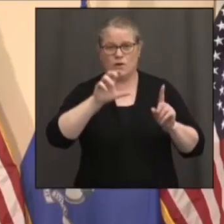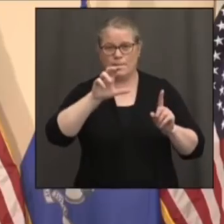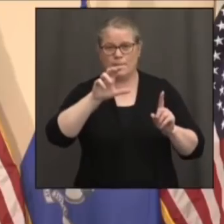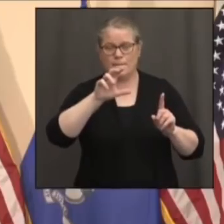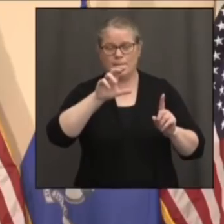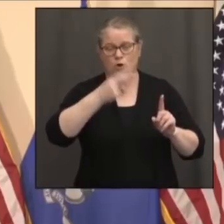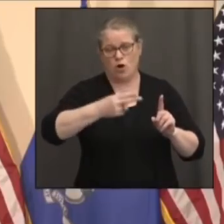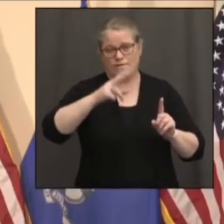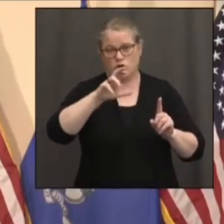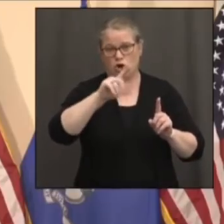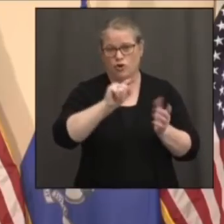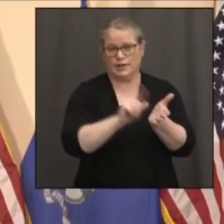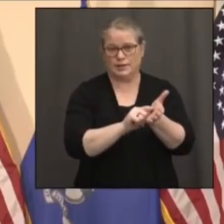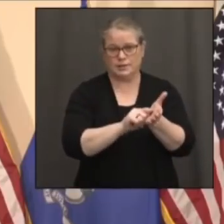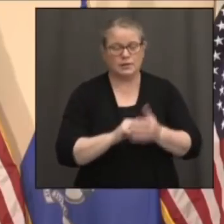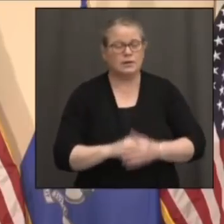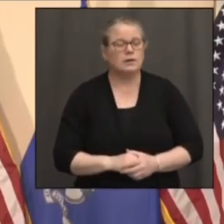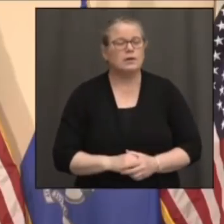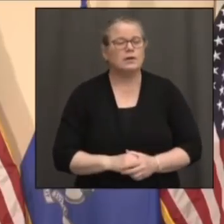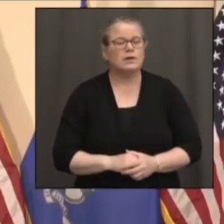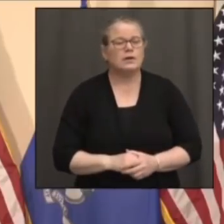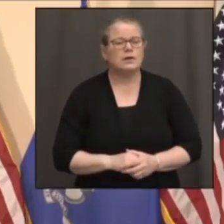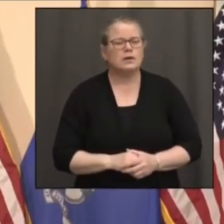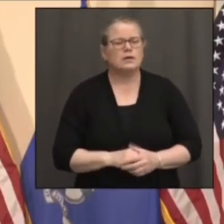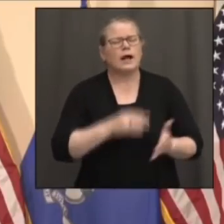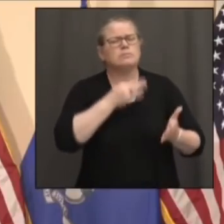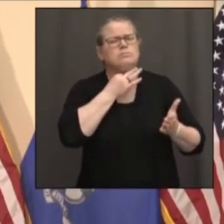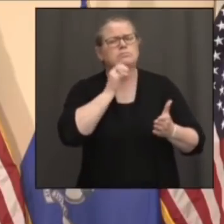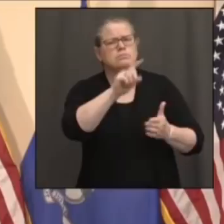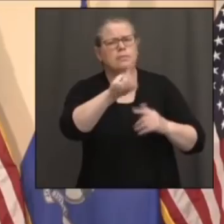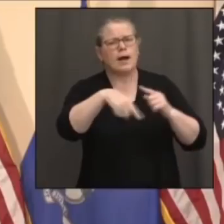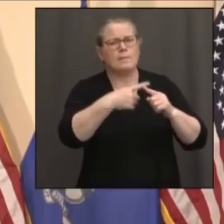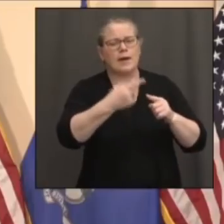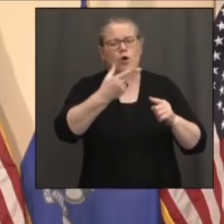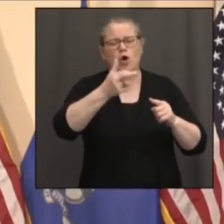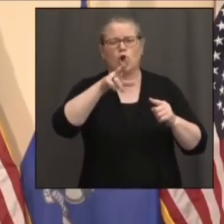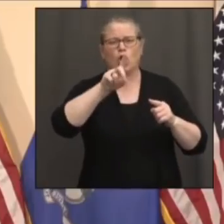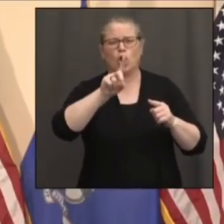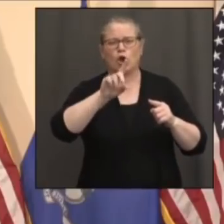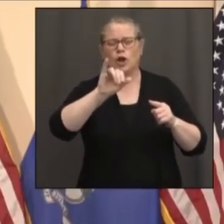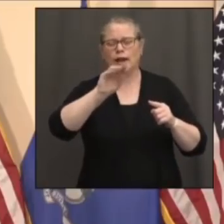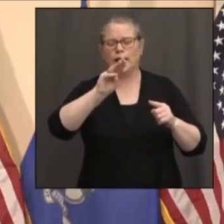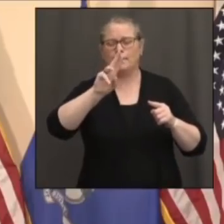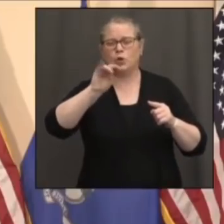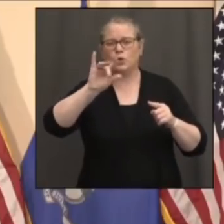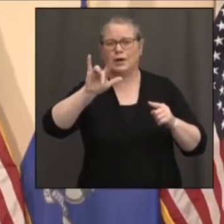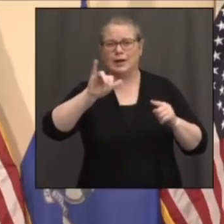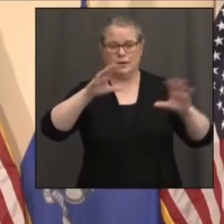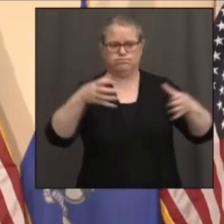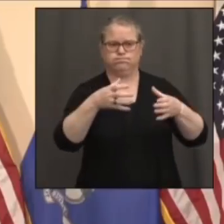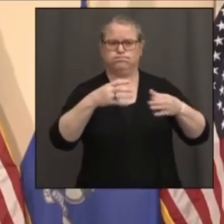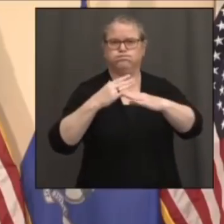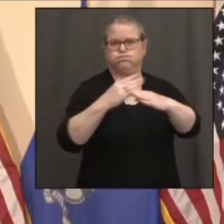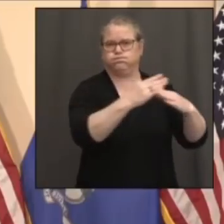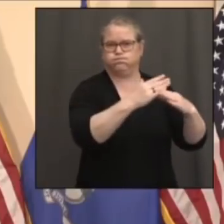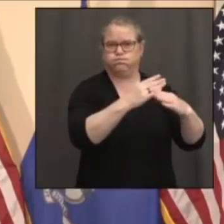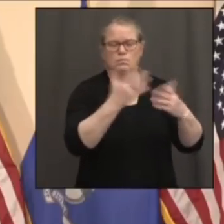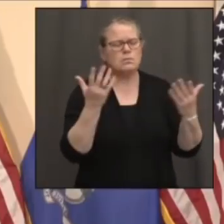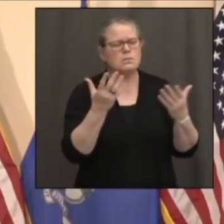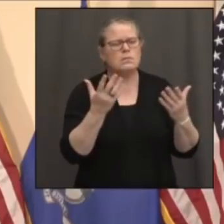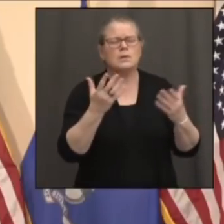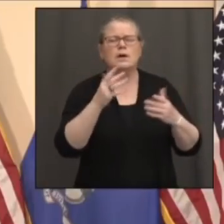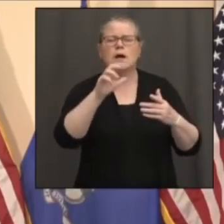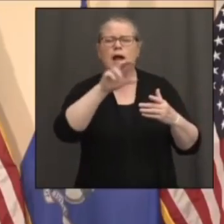that you were talking about this a bit earlier, but what do you think are the chances that Connecticut actually can reach, a